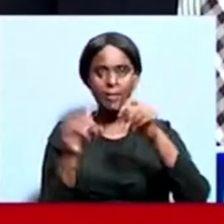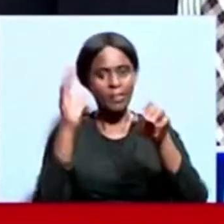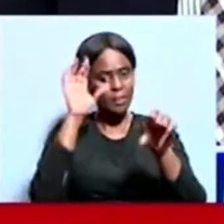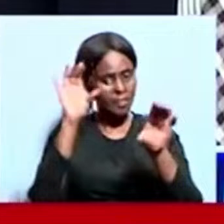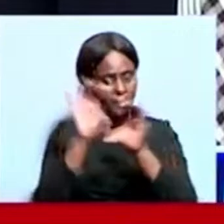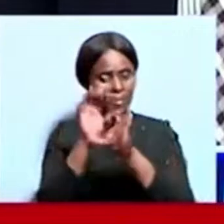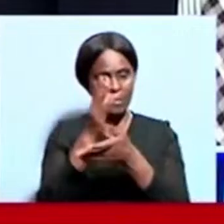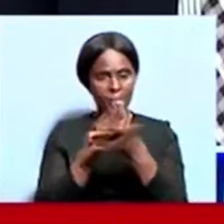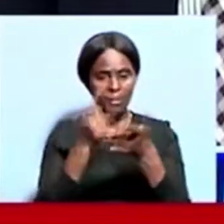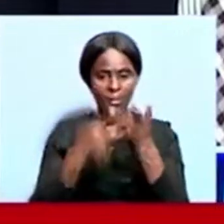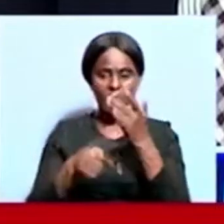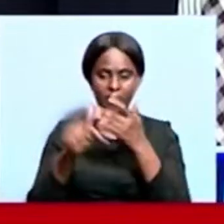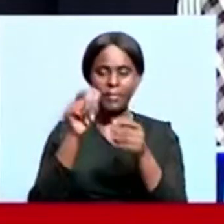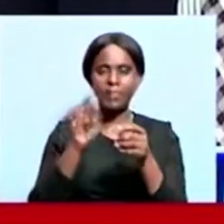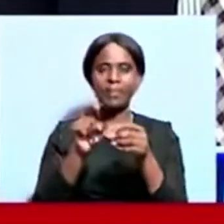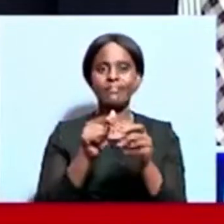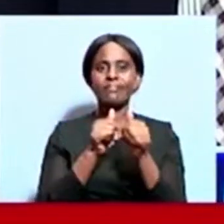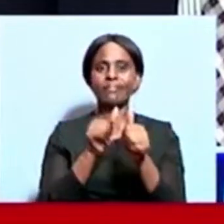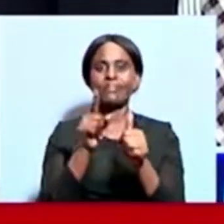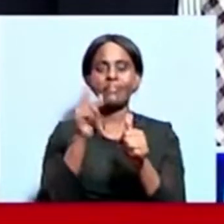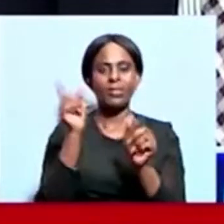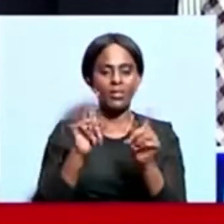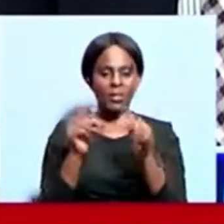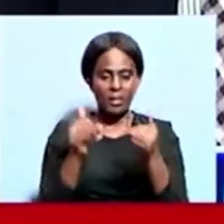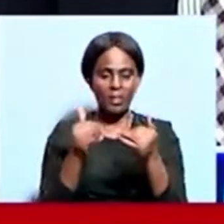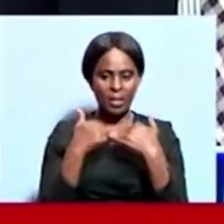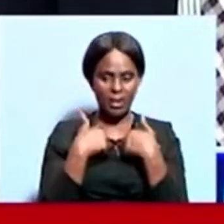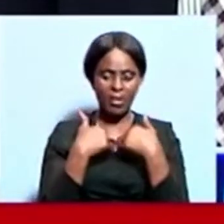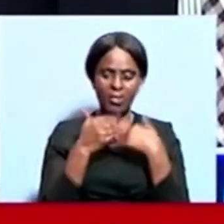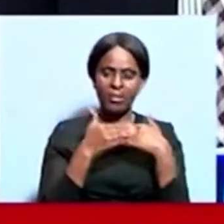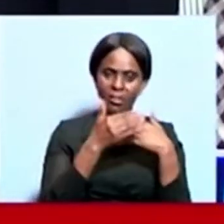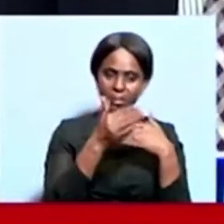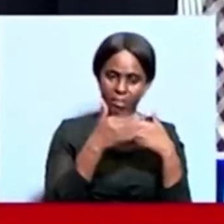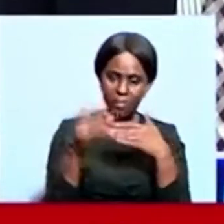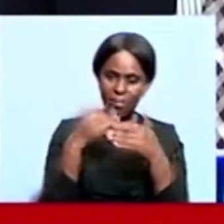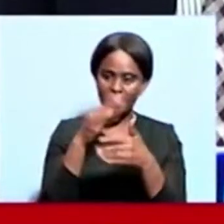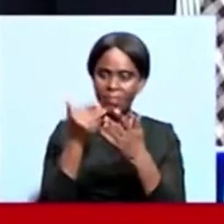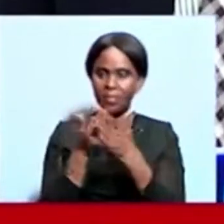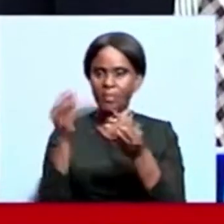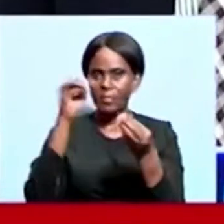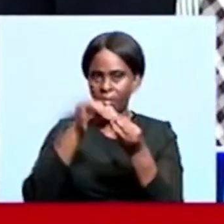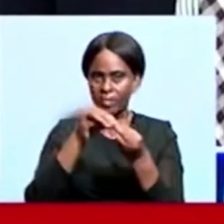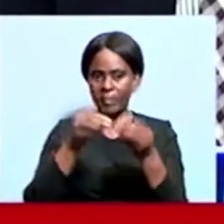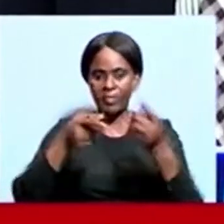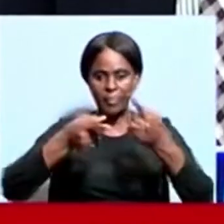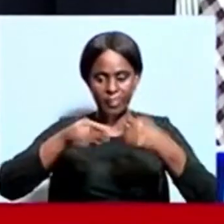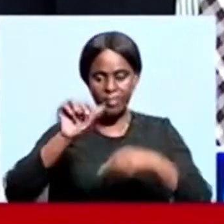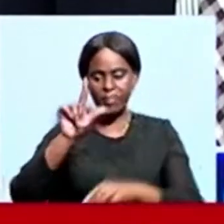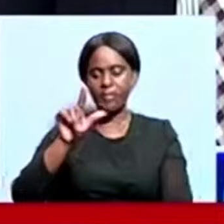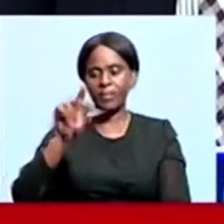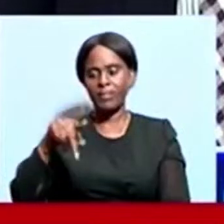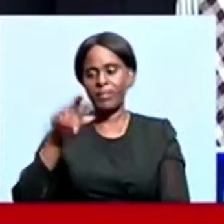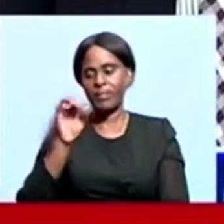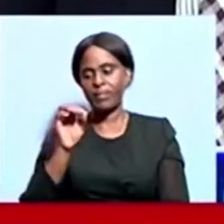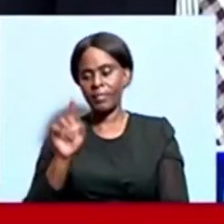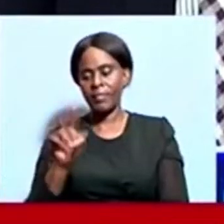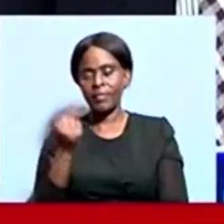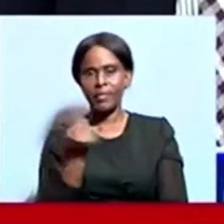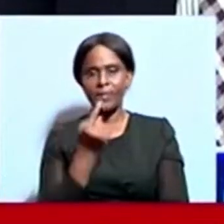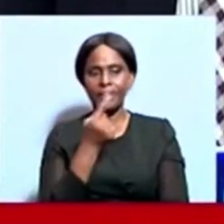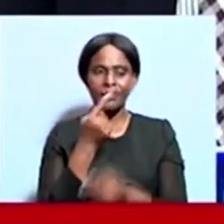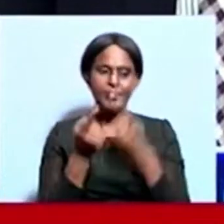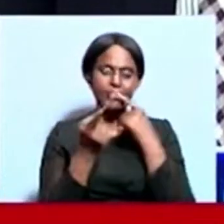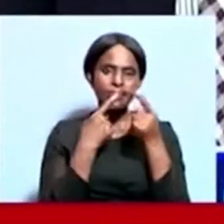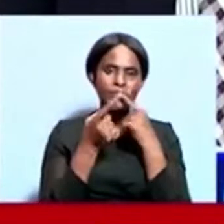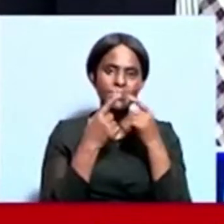that need to bind you. And that is where there were these extended contracts that were added to the local purchase order. Just to mention, for